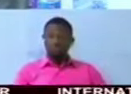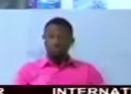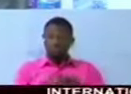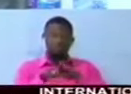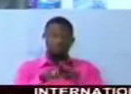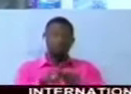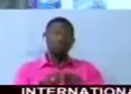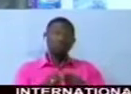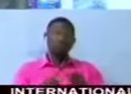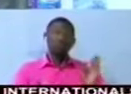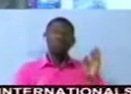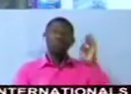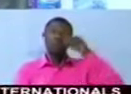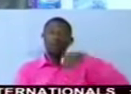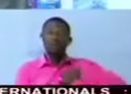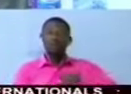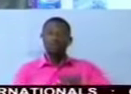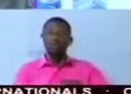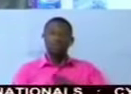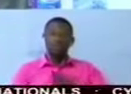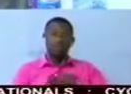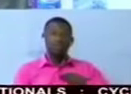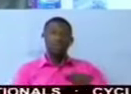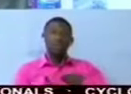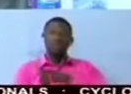we must go to our place in Banjul. We need